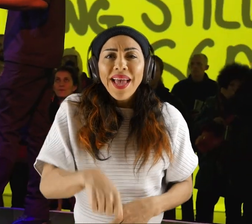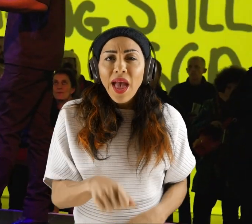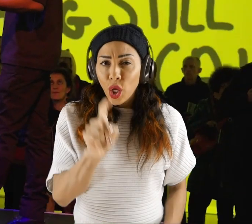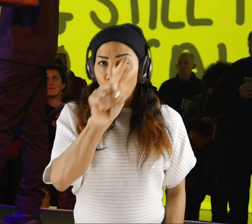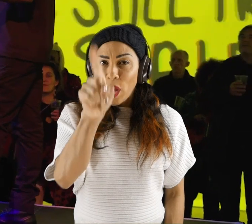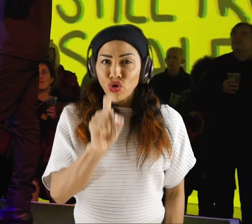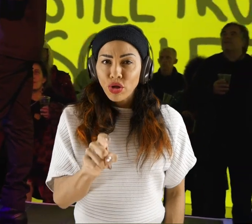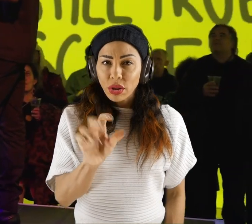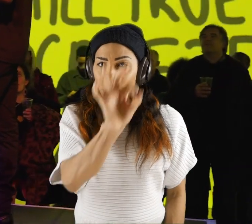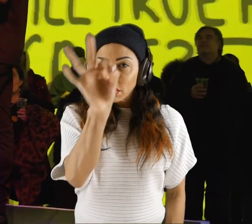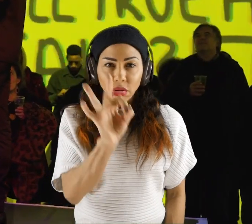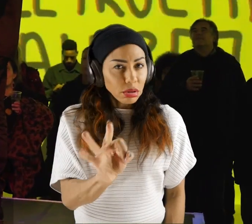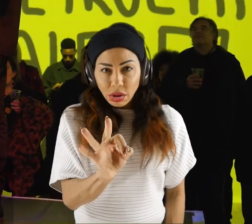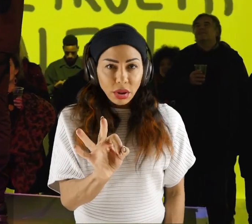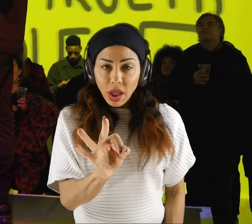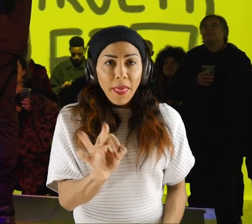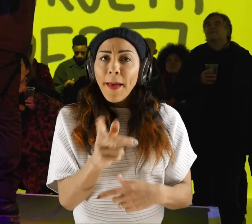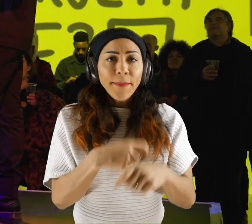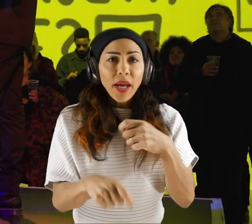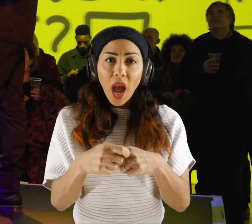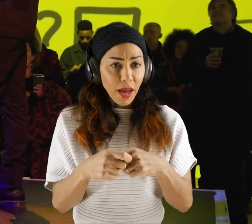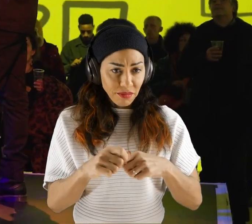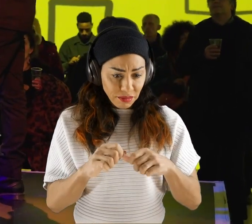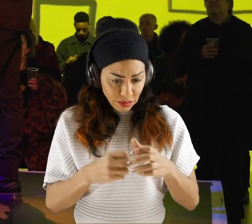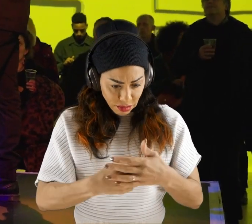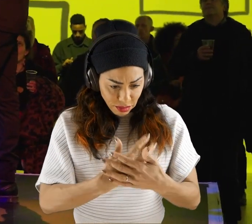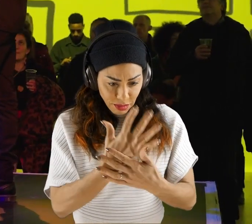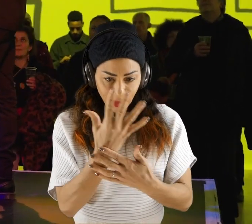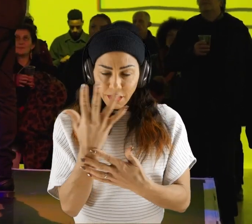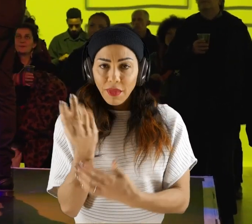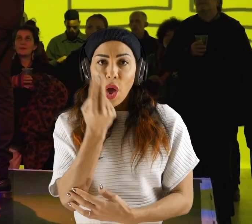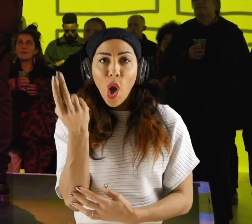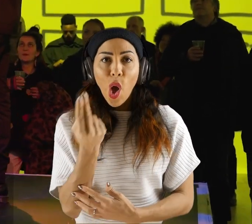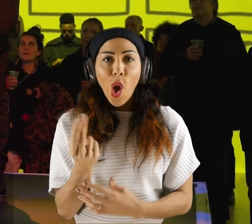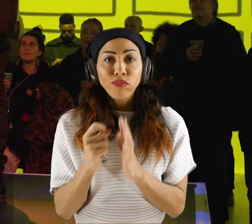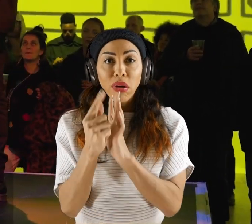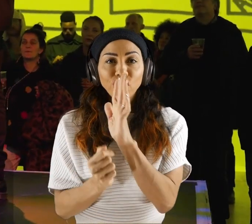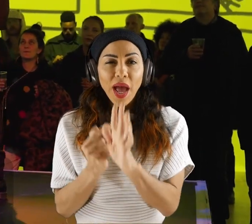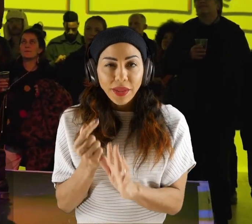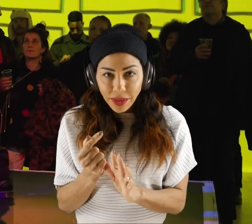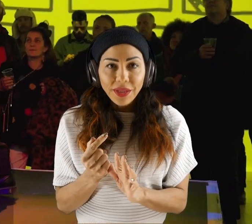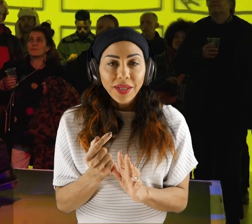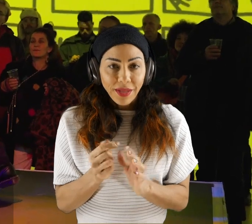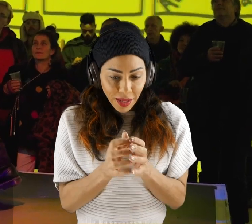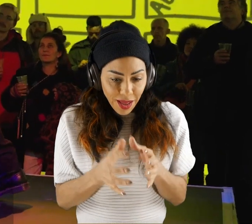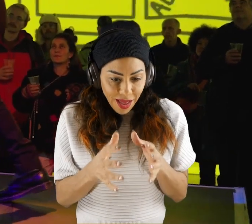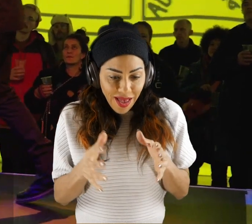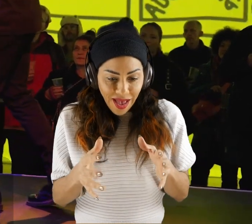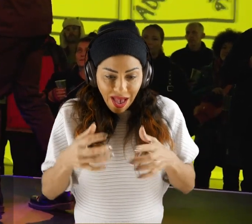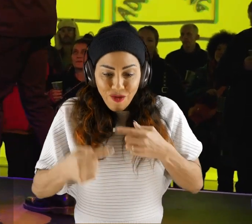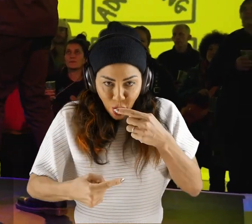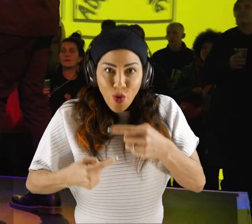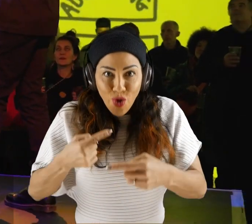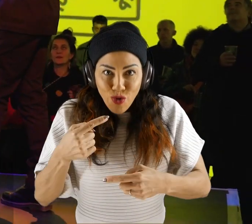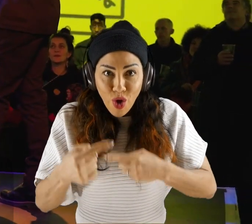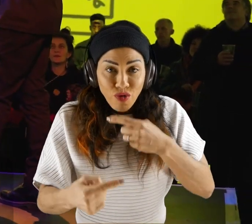questions. And then it kind of just developed into its own mini art project. And then everything has been kind of rolling down the hill ever since.